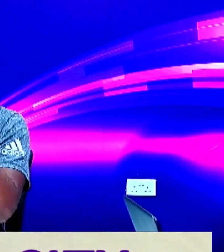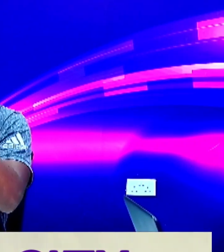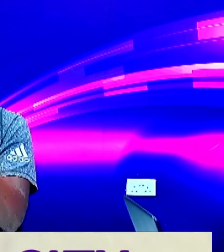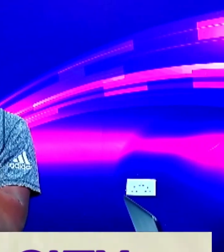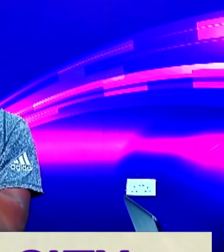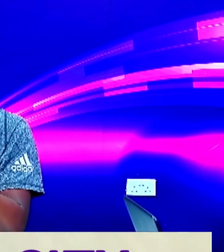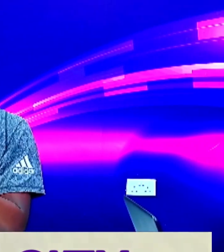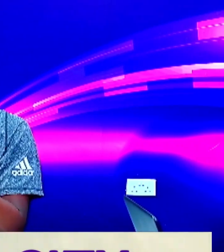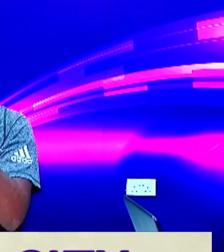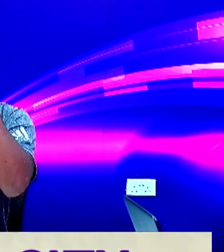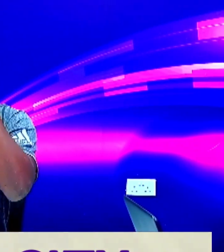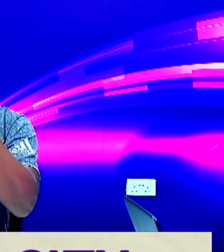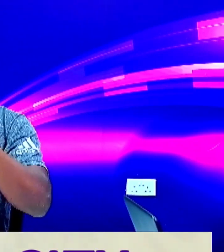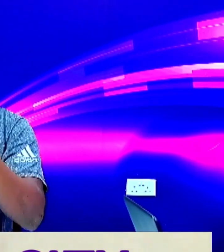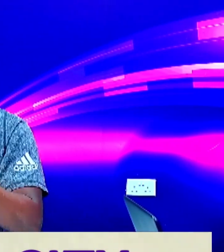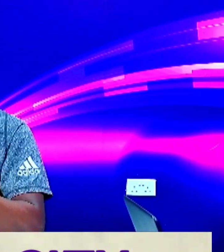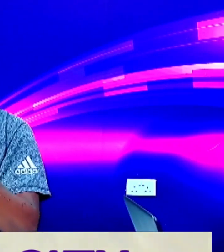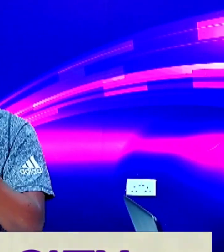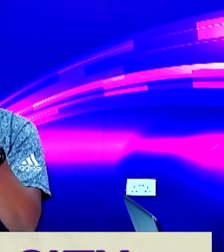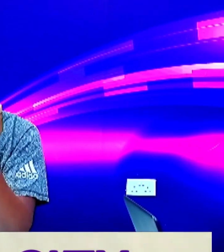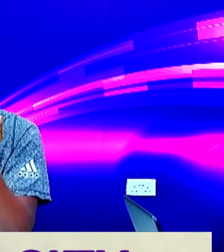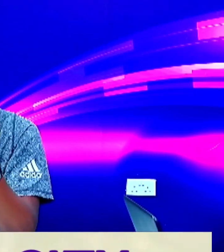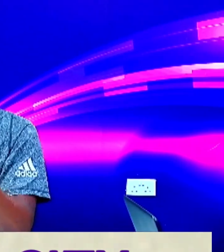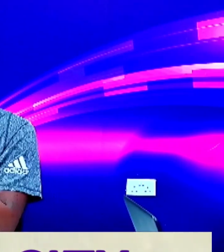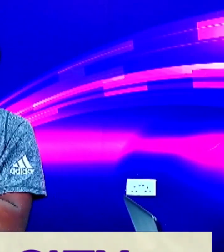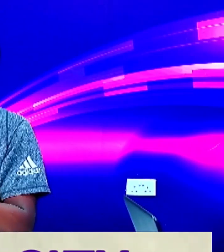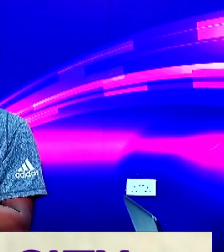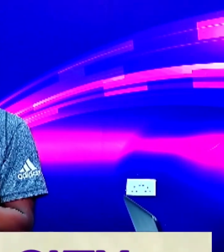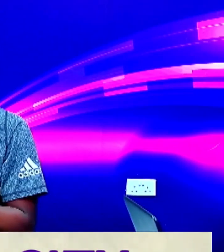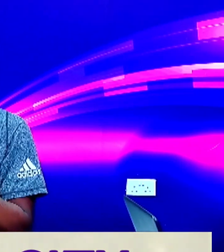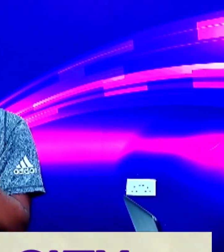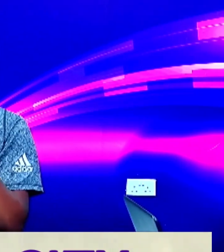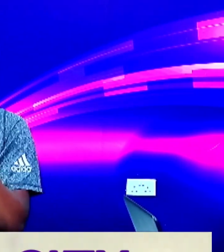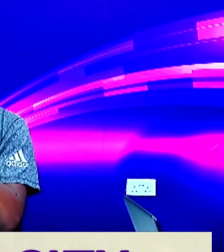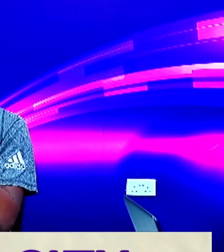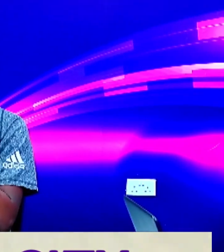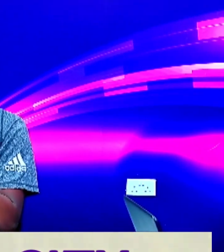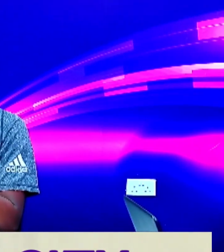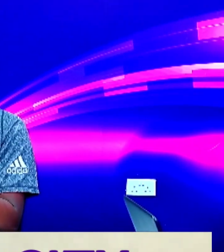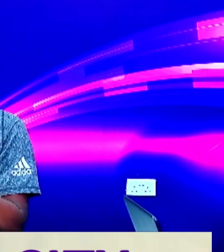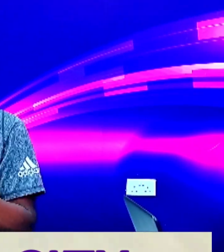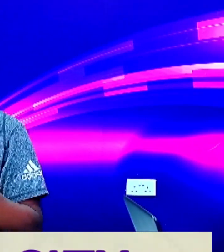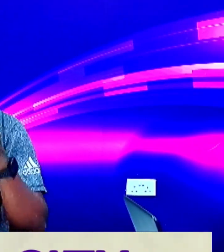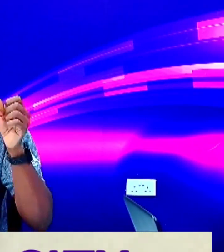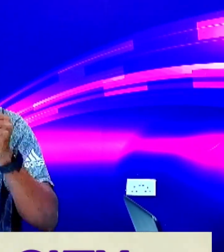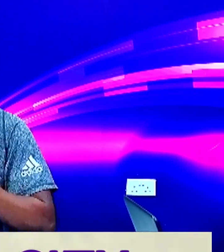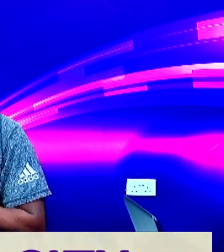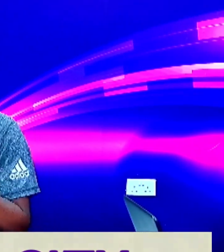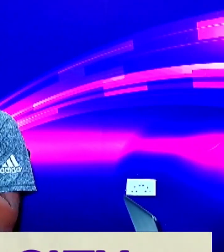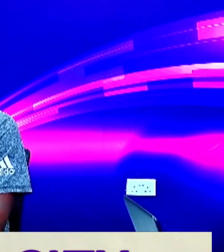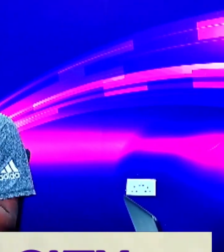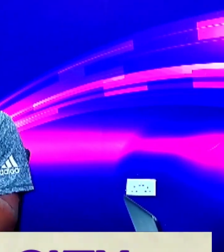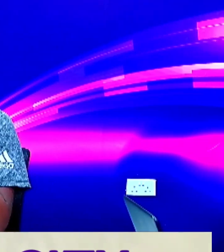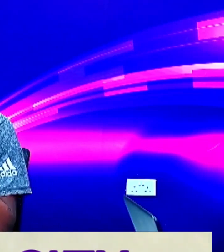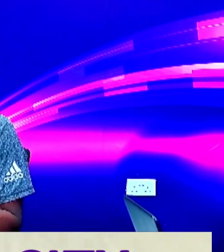the World Club, so and again they finished top 4. So you know, many times Chelsea have